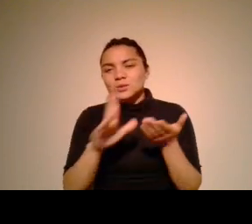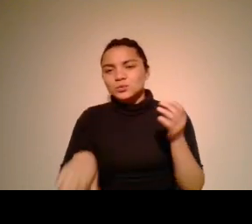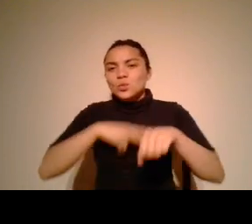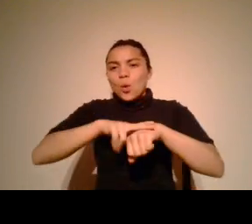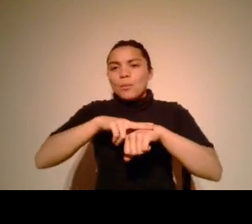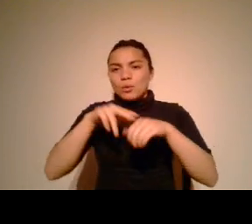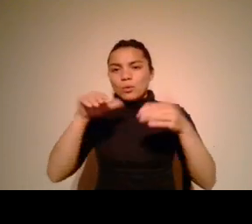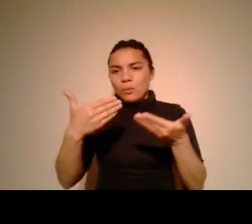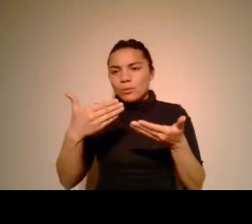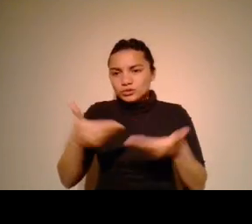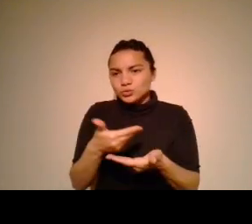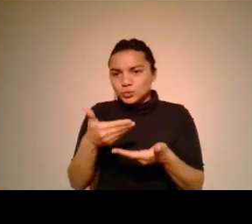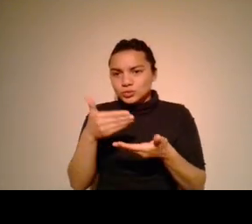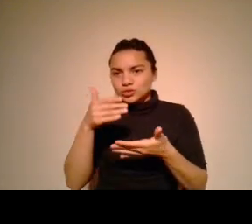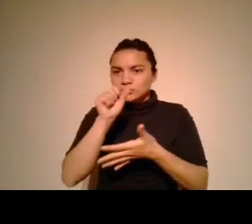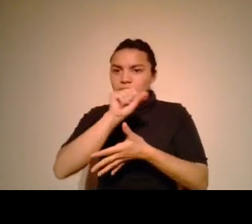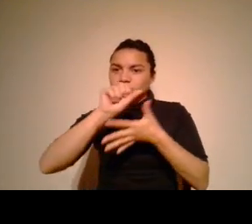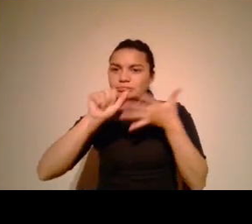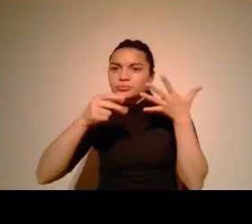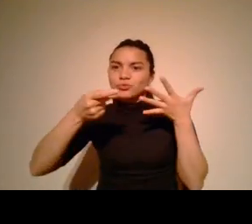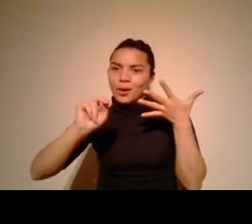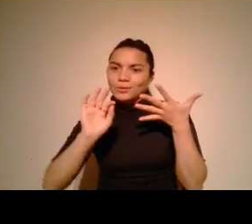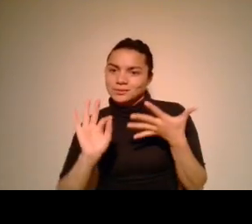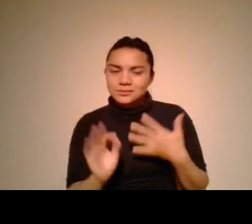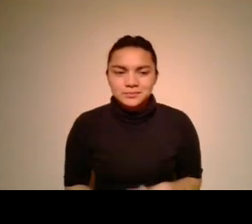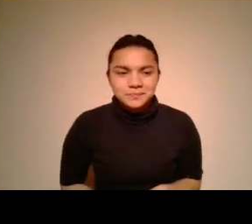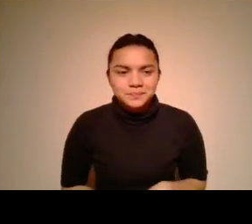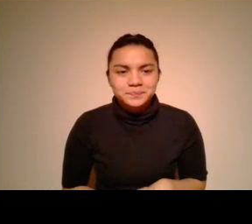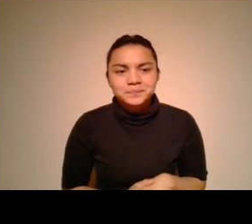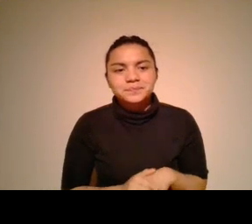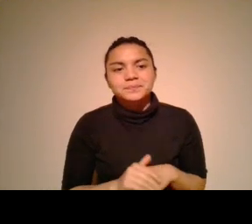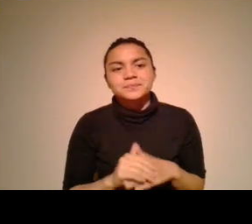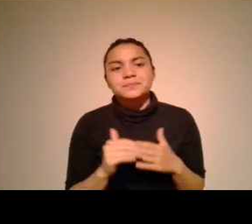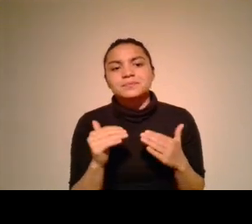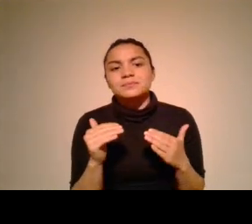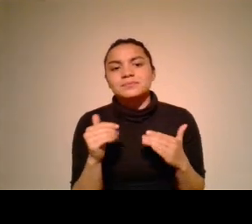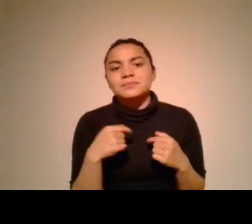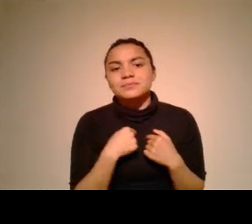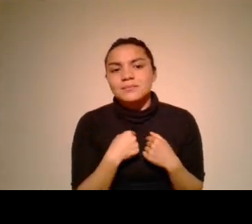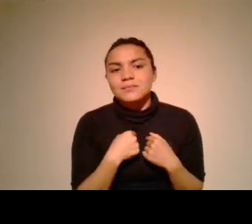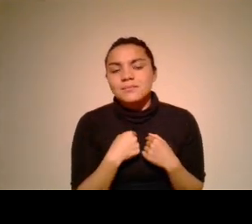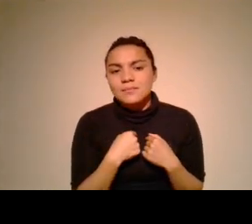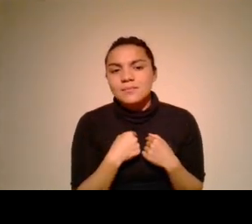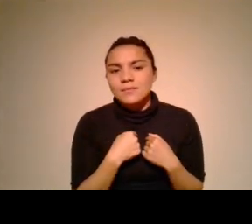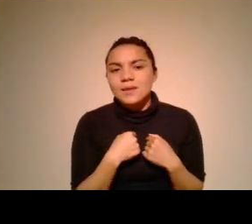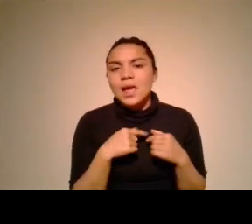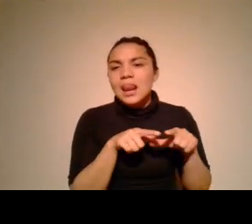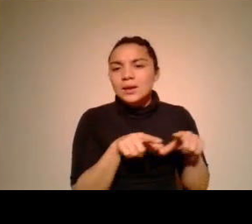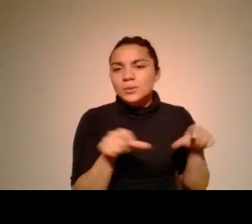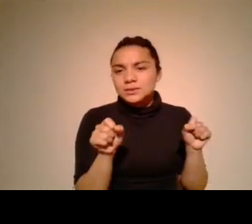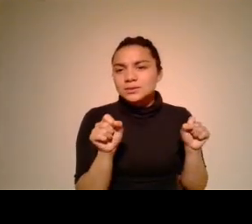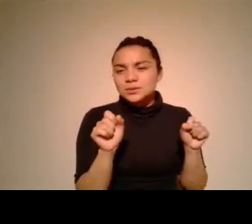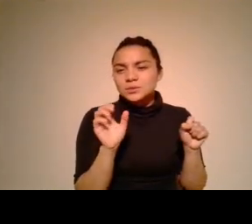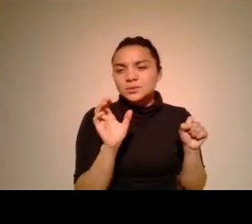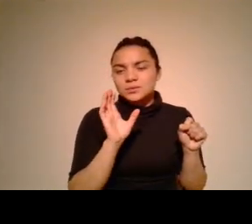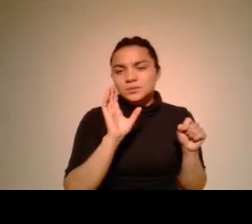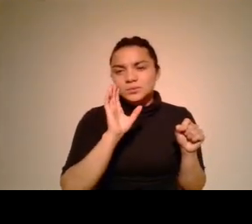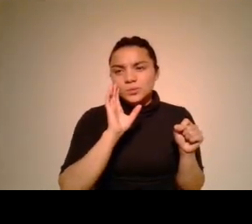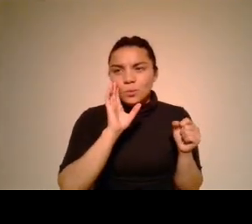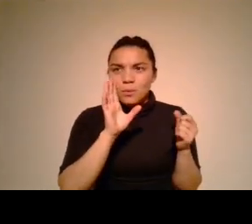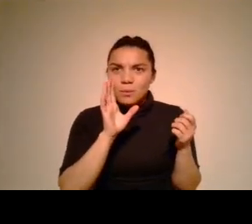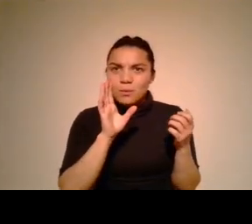think is something we as linguists are gonna have an easier time at this, but I really wanna see